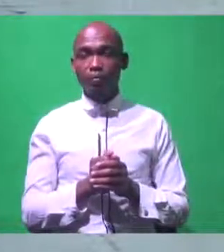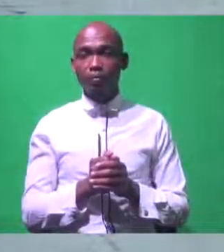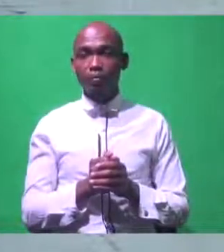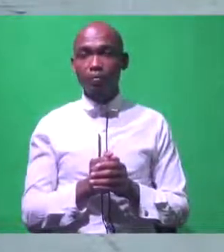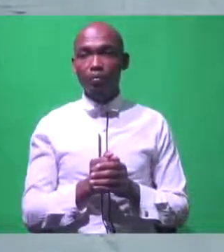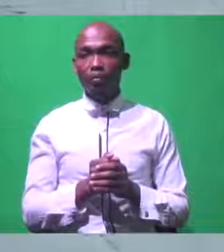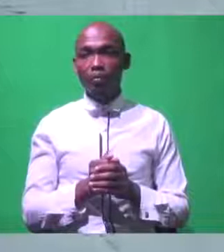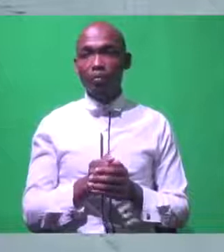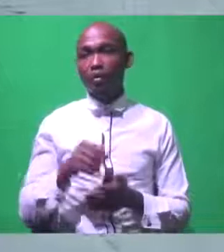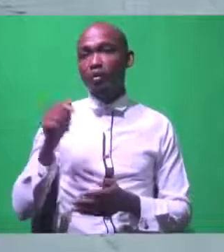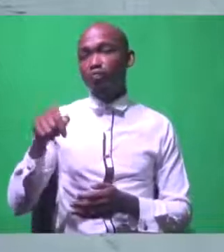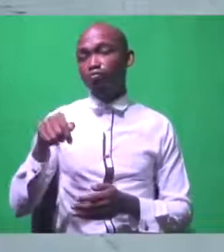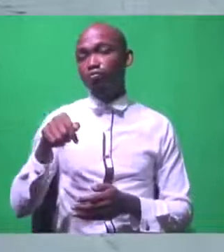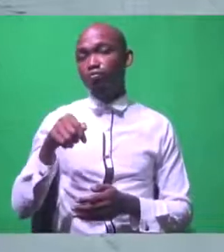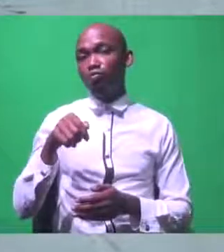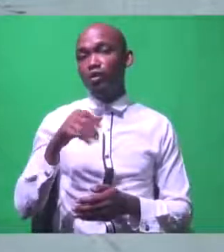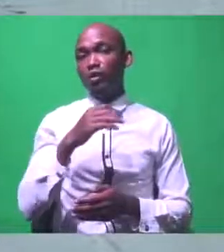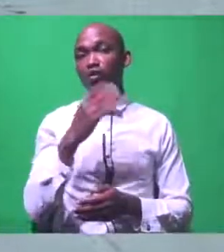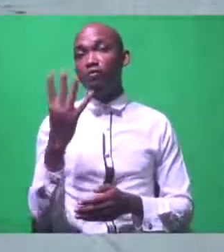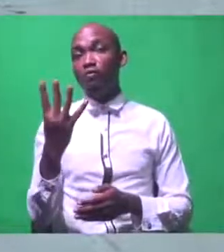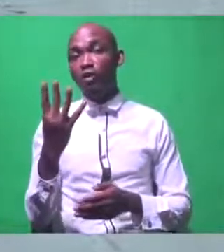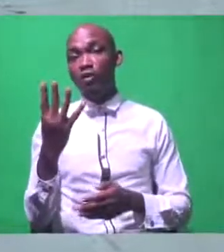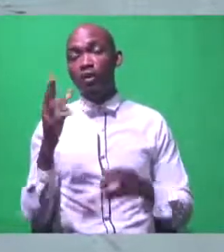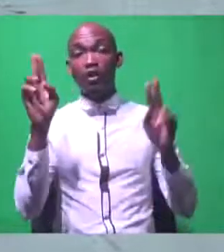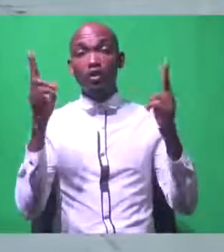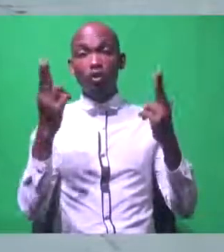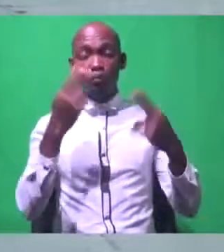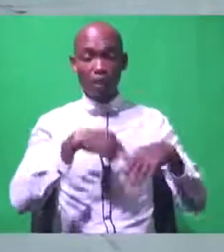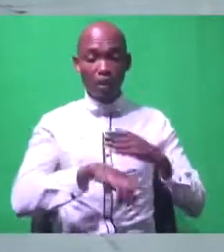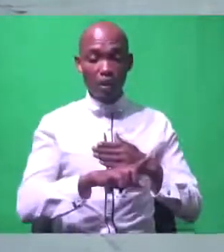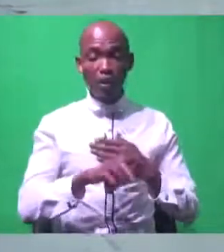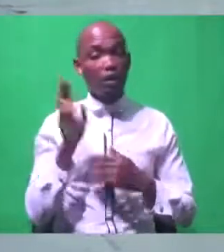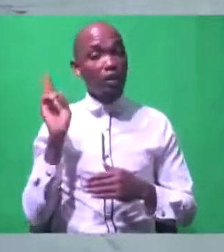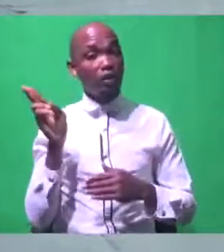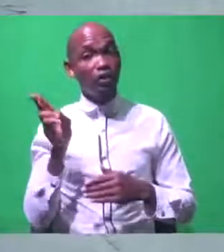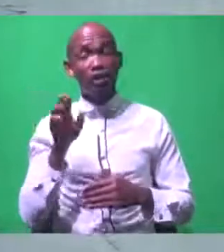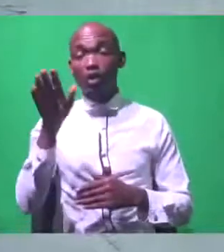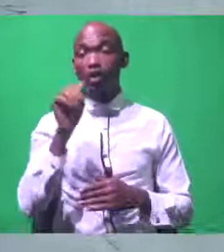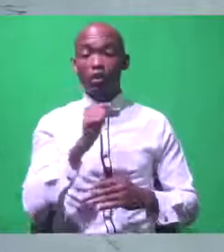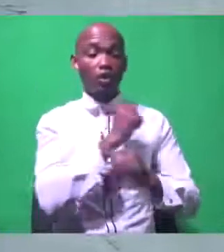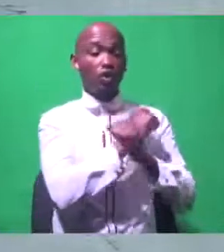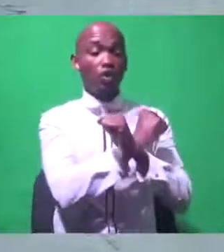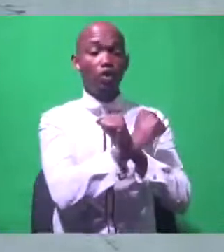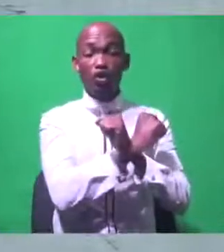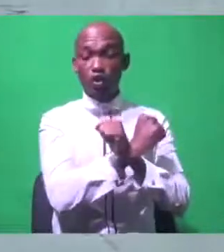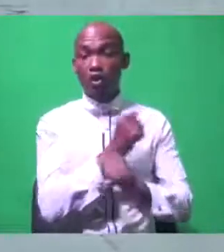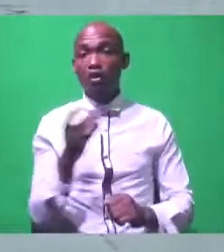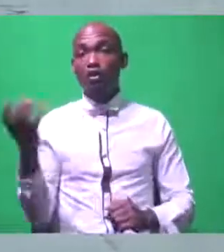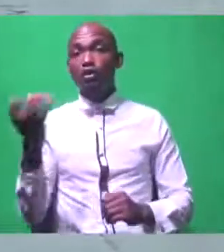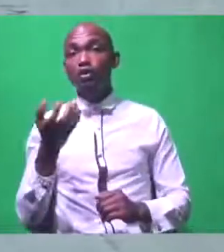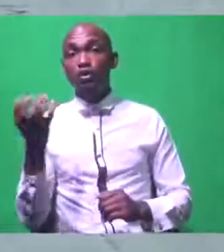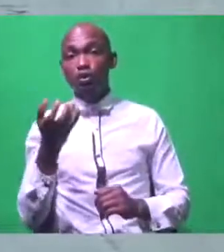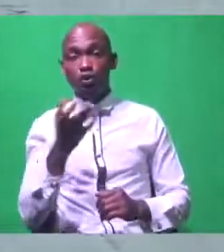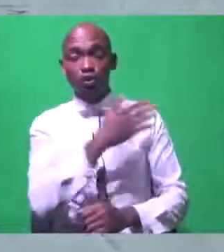the fourth topic of history called Colonial Social